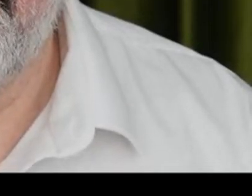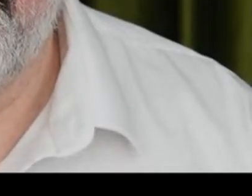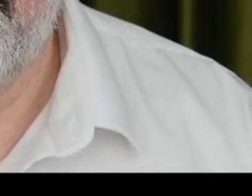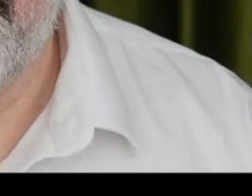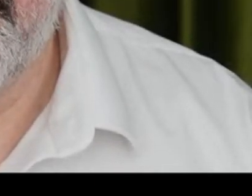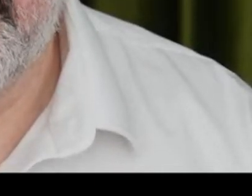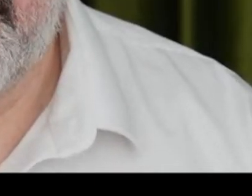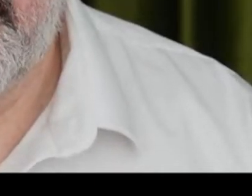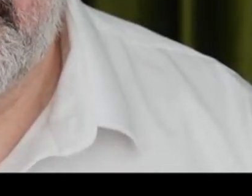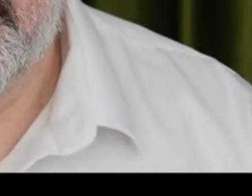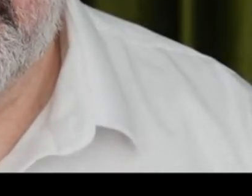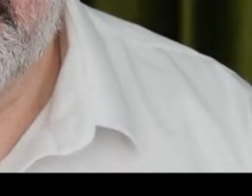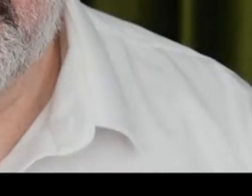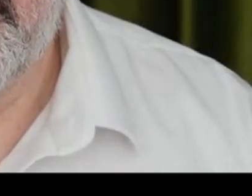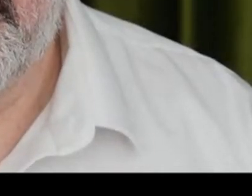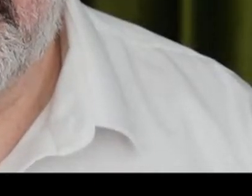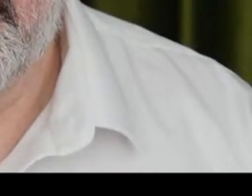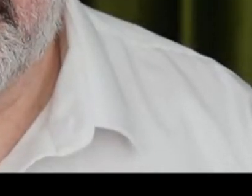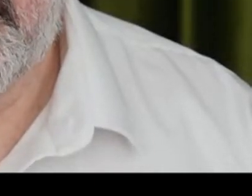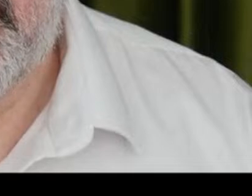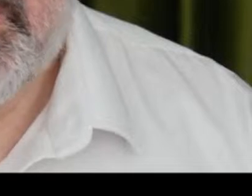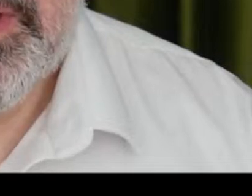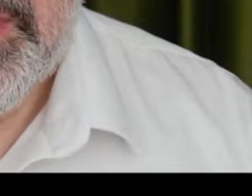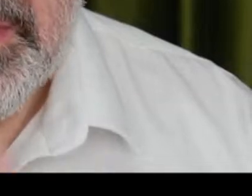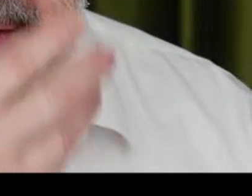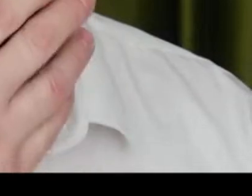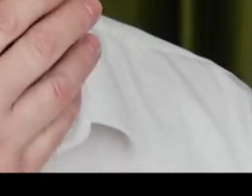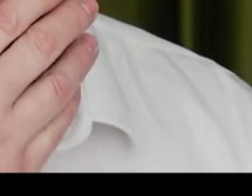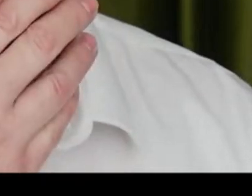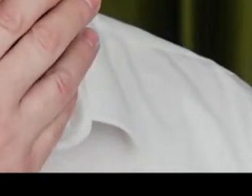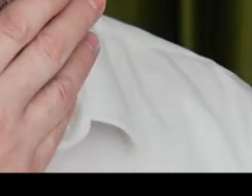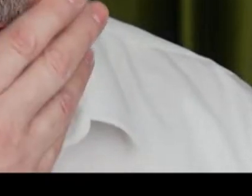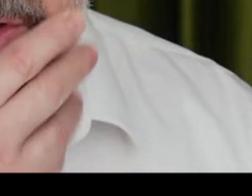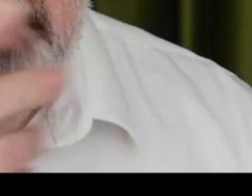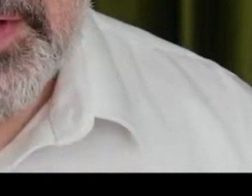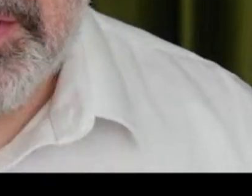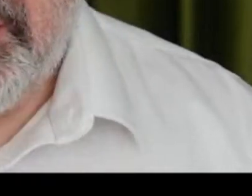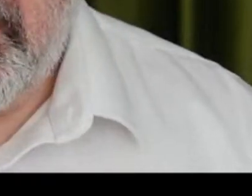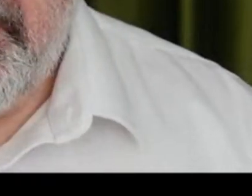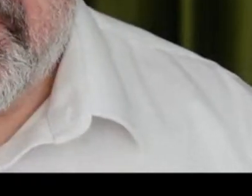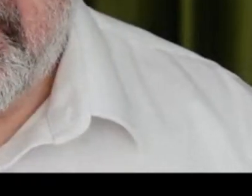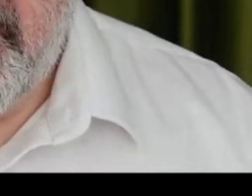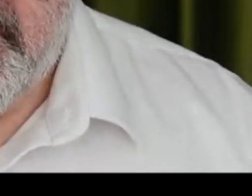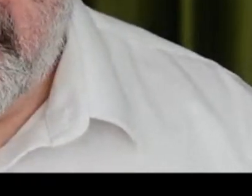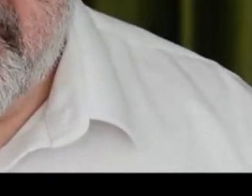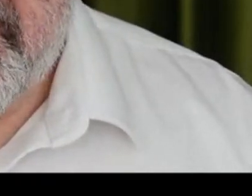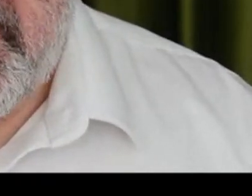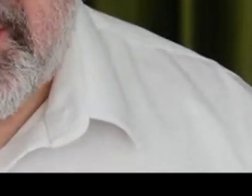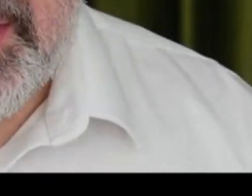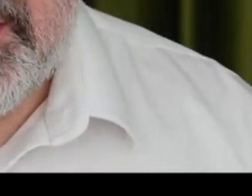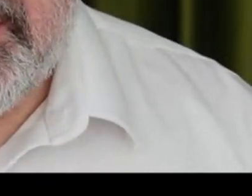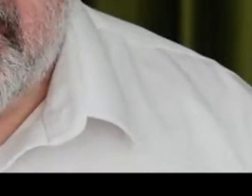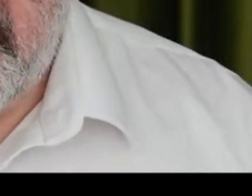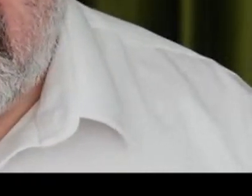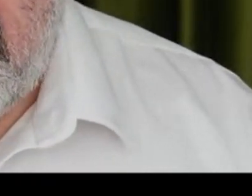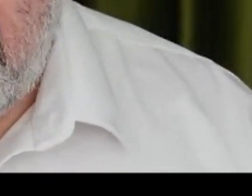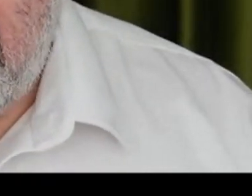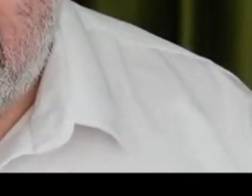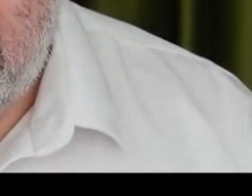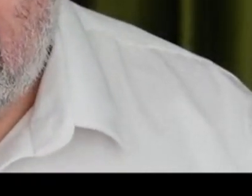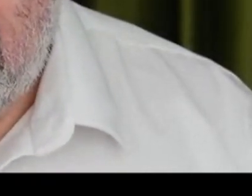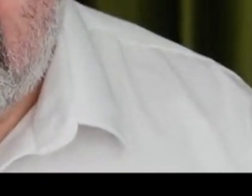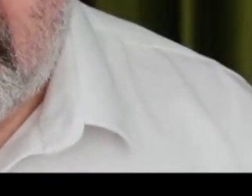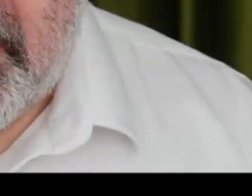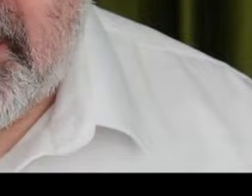Yeah, I don't believe that for 1 second. Anyway, yeah, there's a lot of comments here at the moment saying I did not like